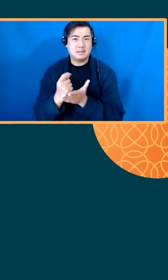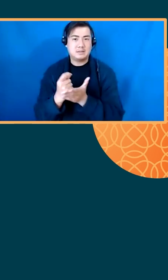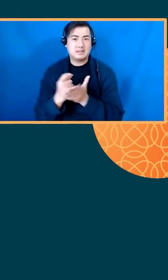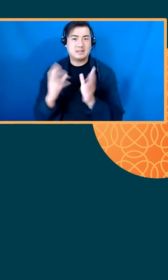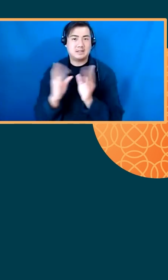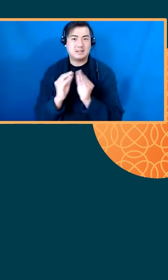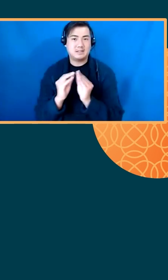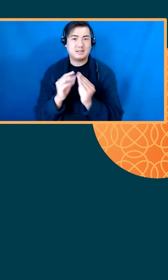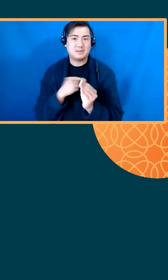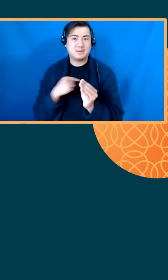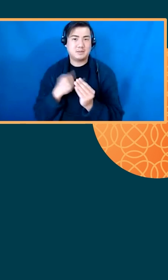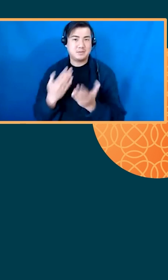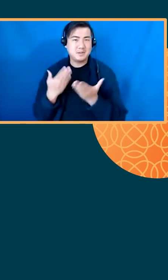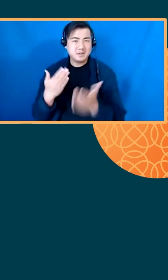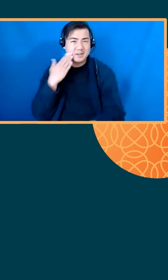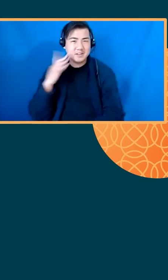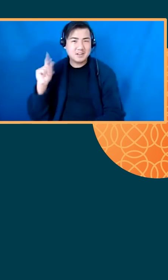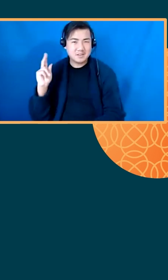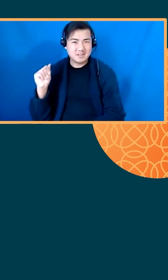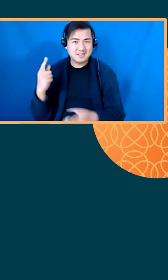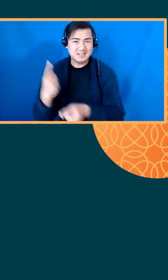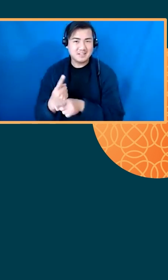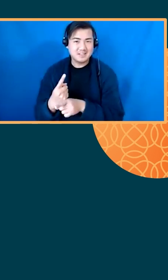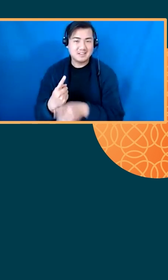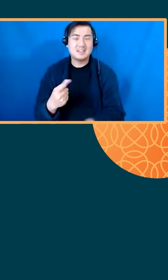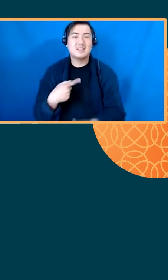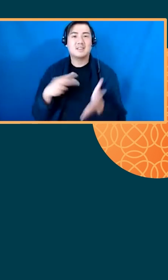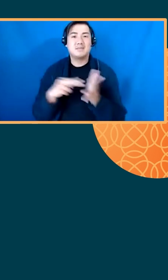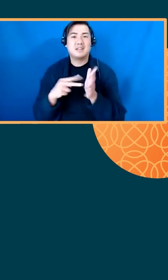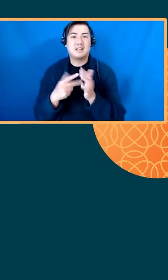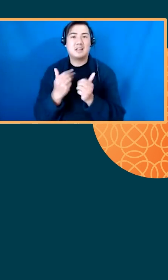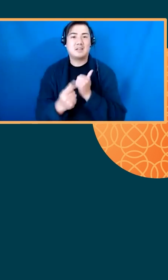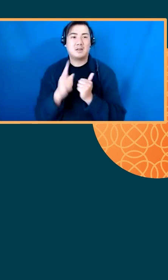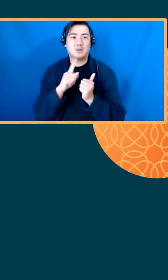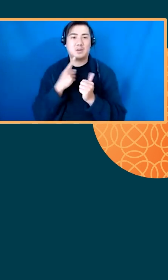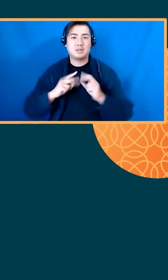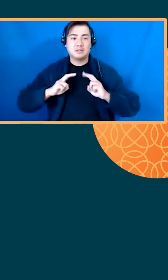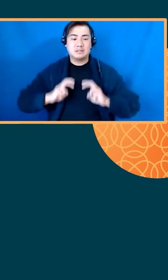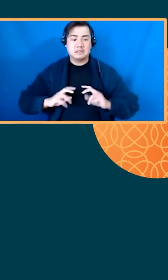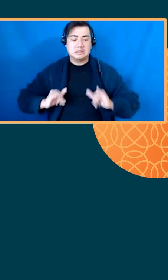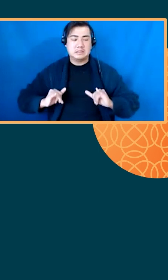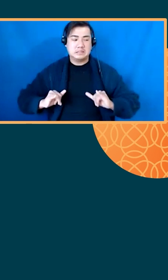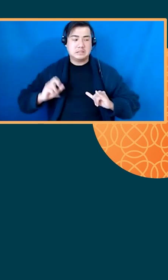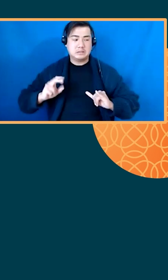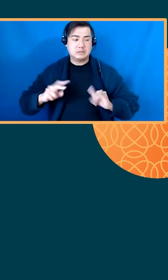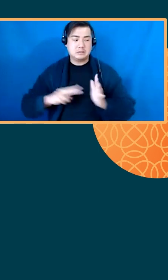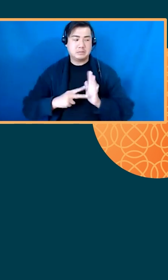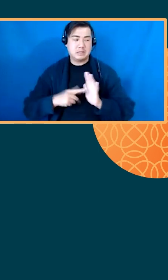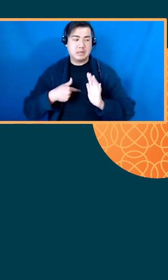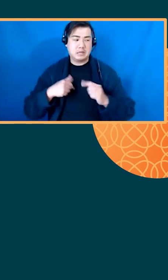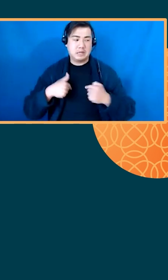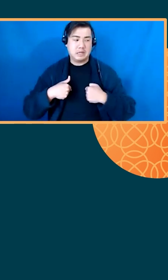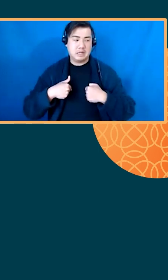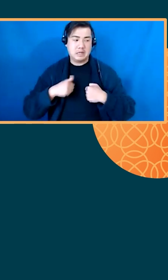Laura. You know, Yes. everybody's finding their like, oh, okay, it wasn't just that I'm the problem. There's